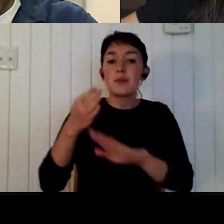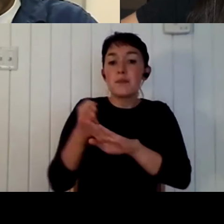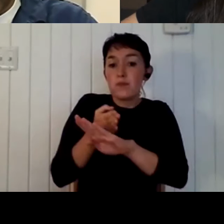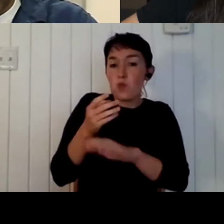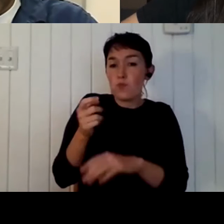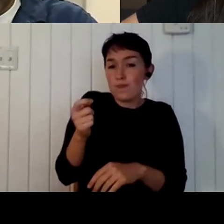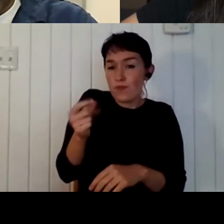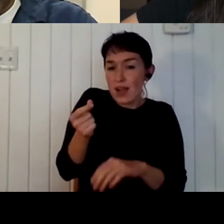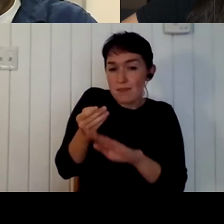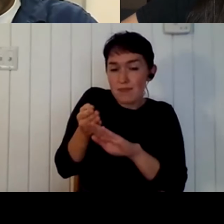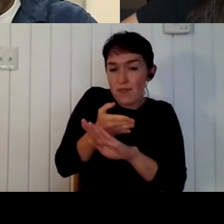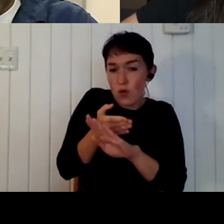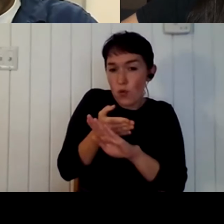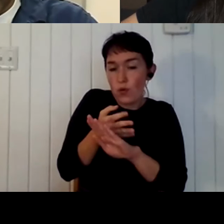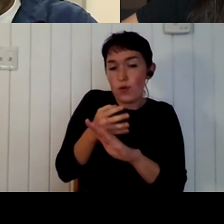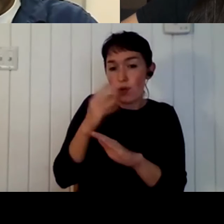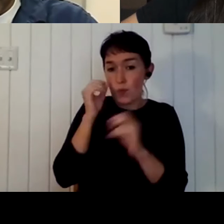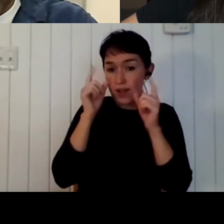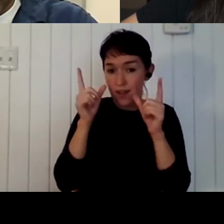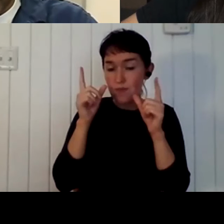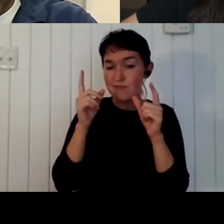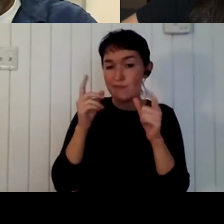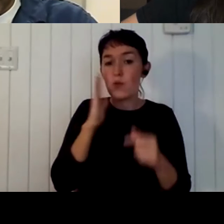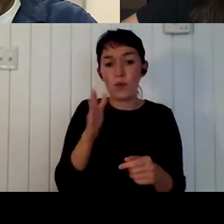idea is that when you're waking up during a